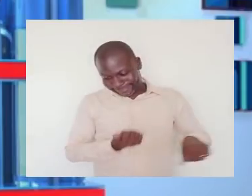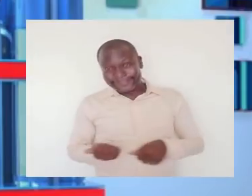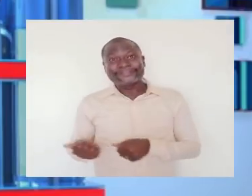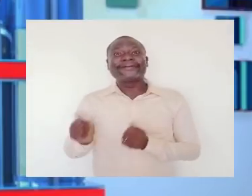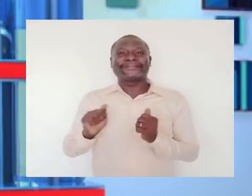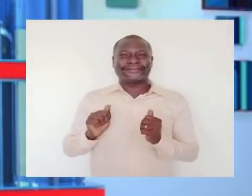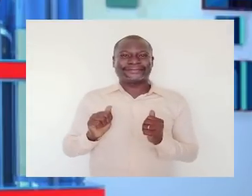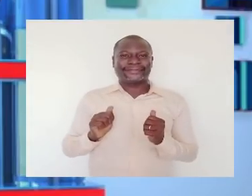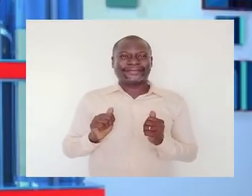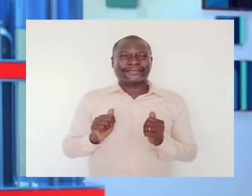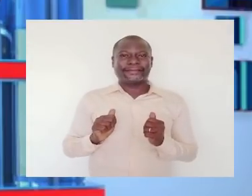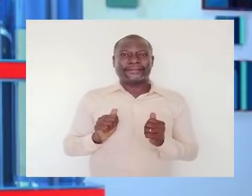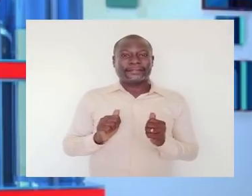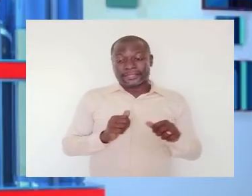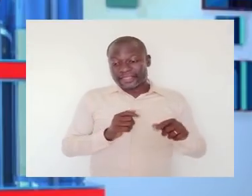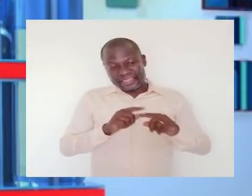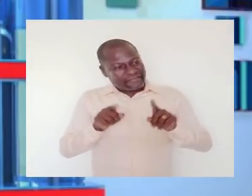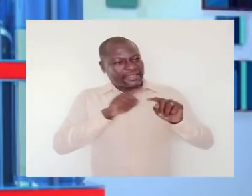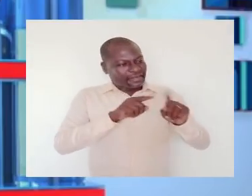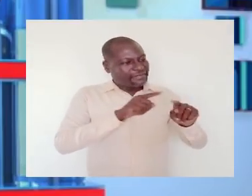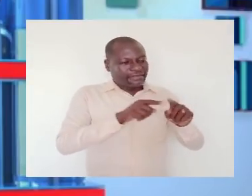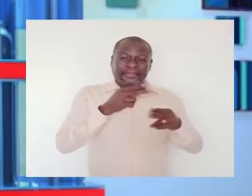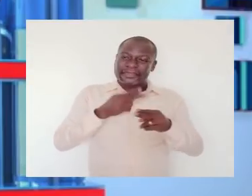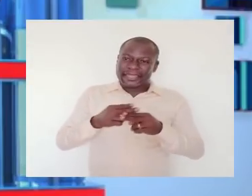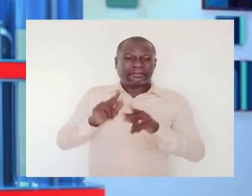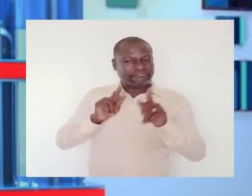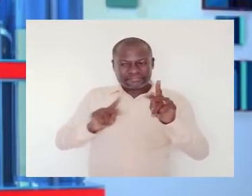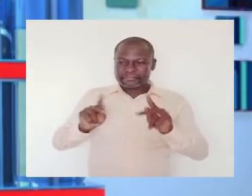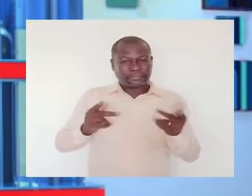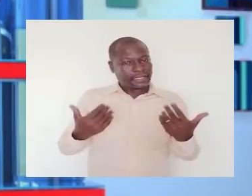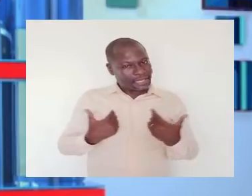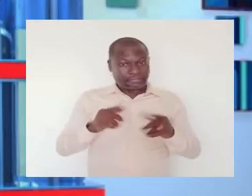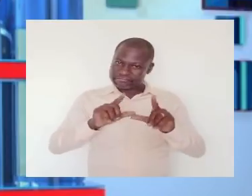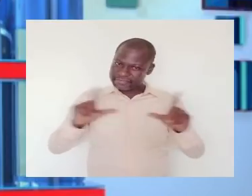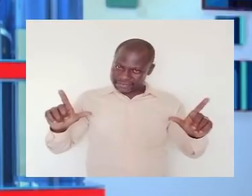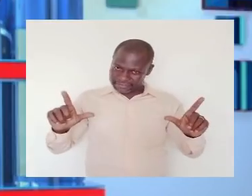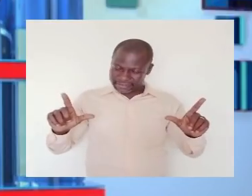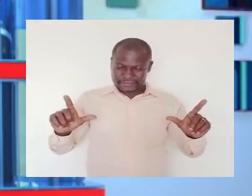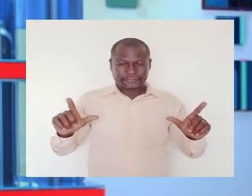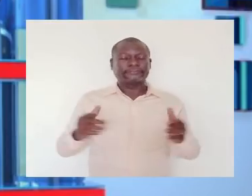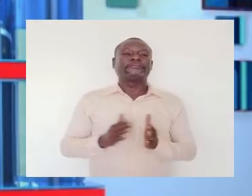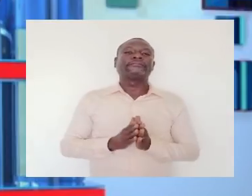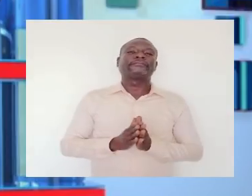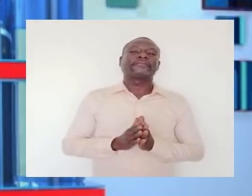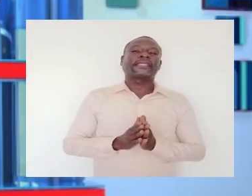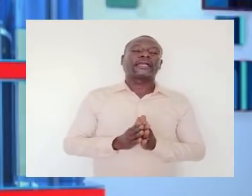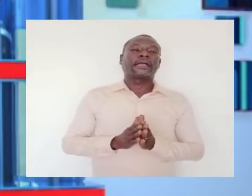efa esubo a abrofo efra no baptism fantefo efra no numa